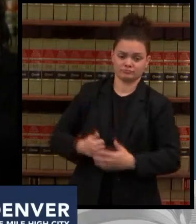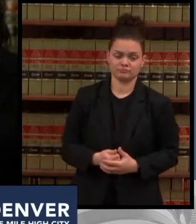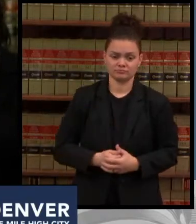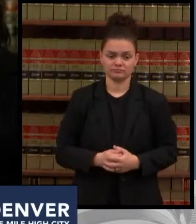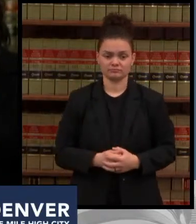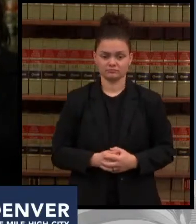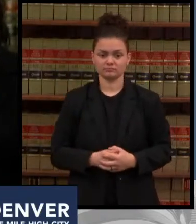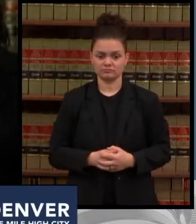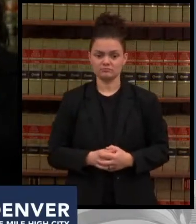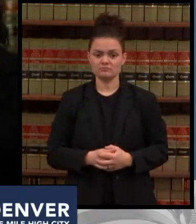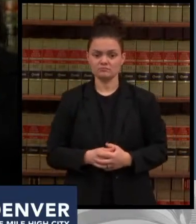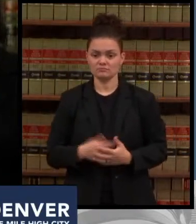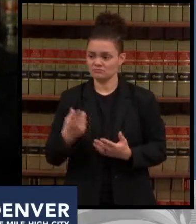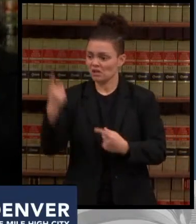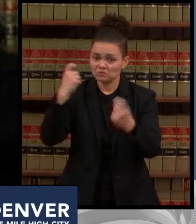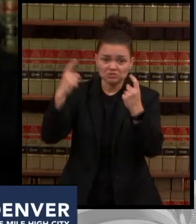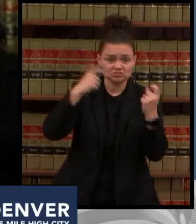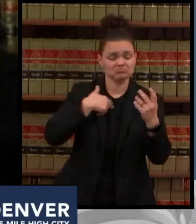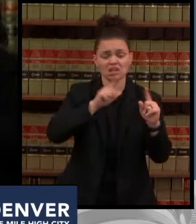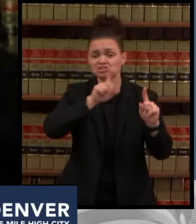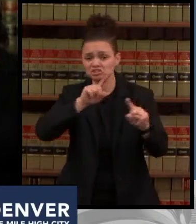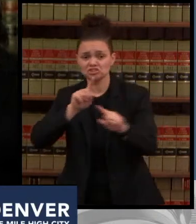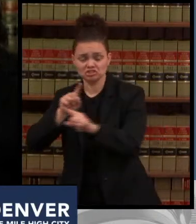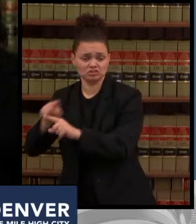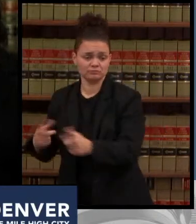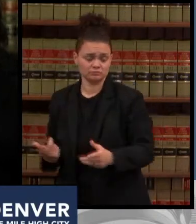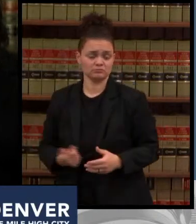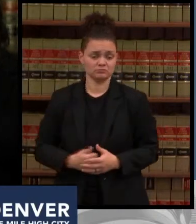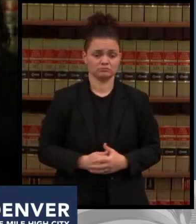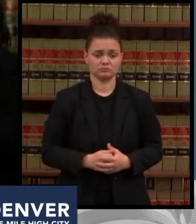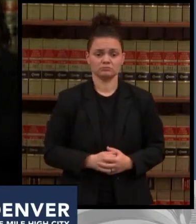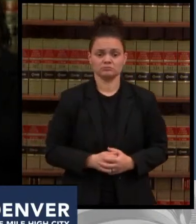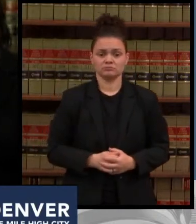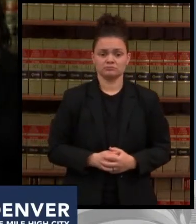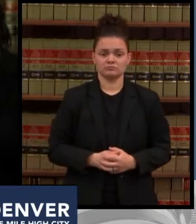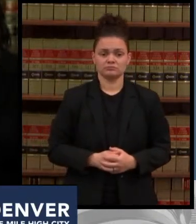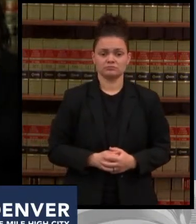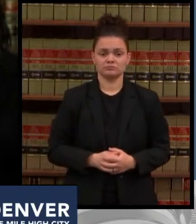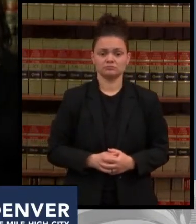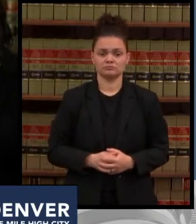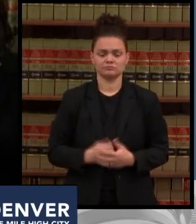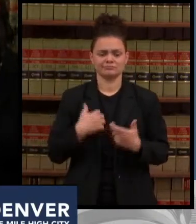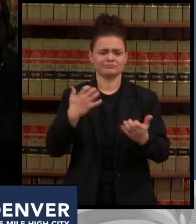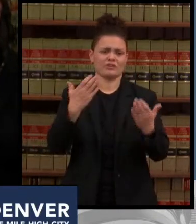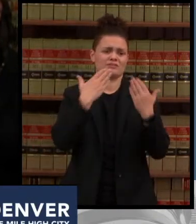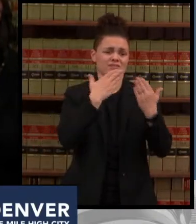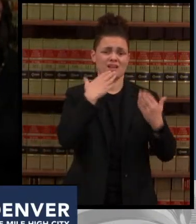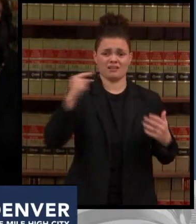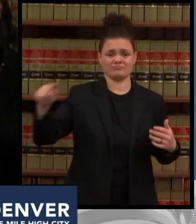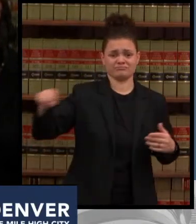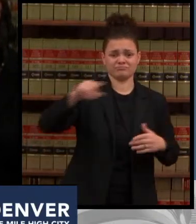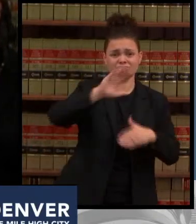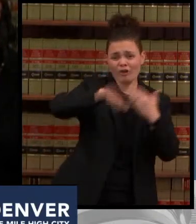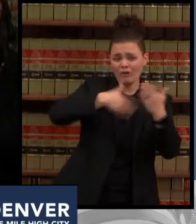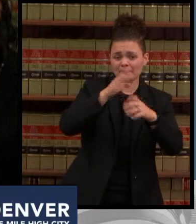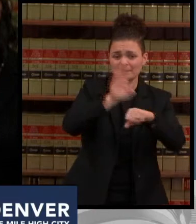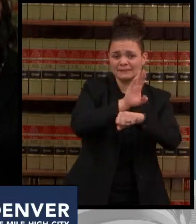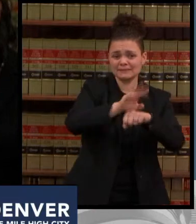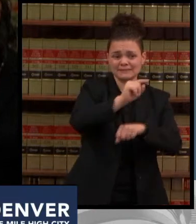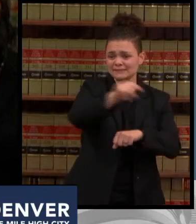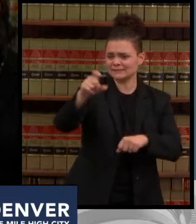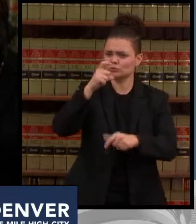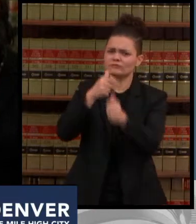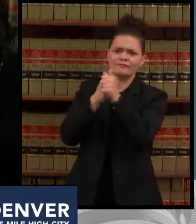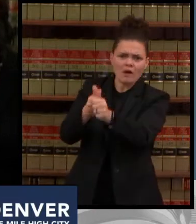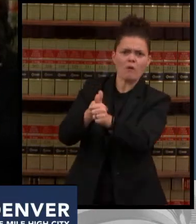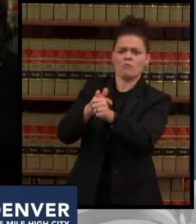every step of the way. Because a little non-compliance with this virus goes a long way in terms of